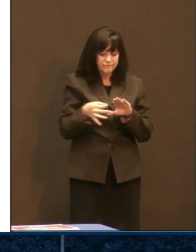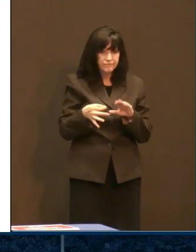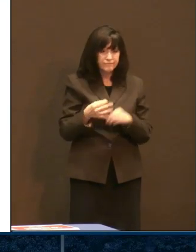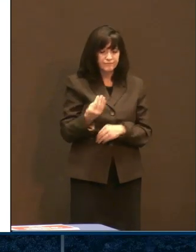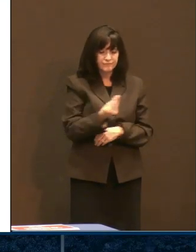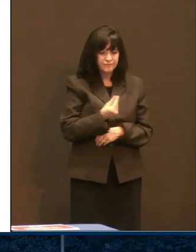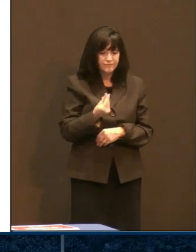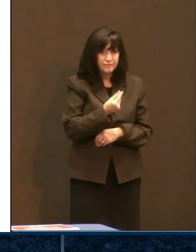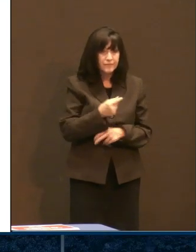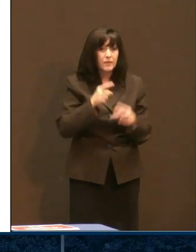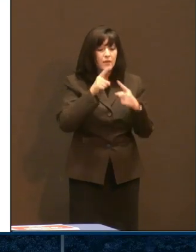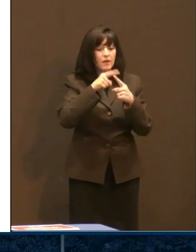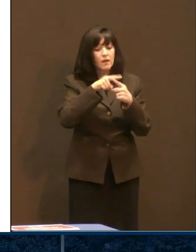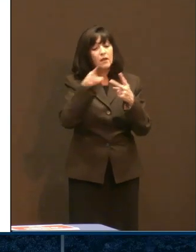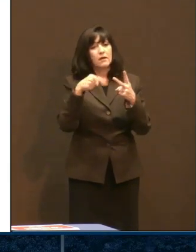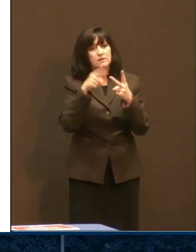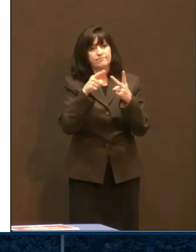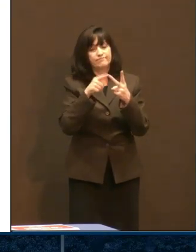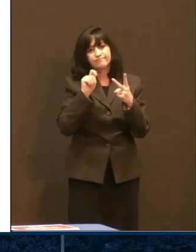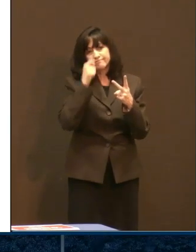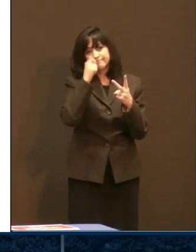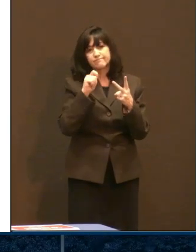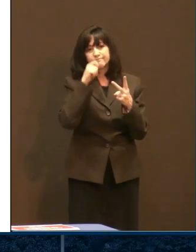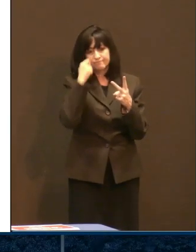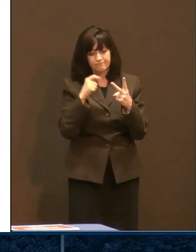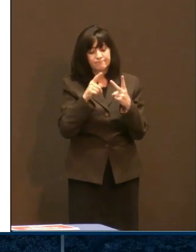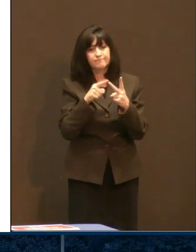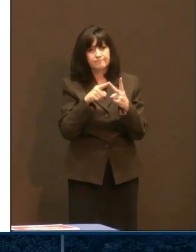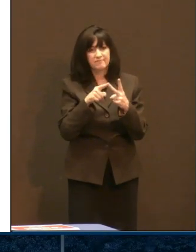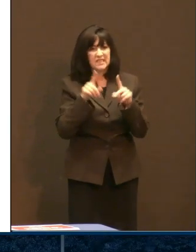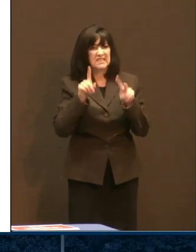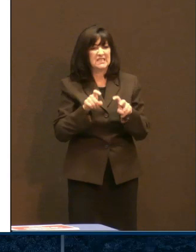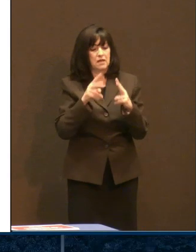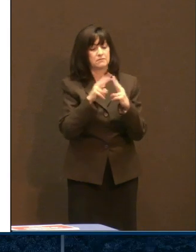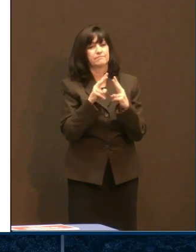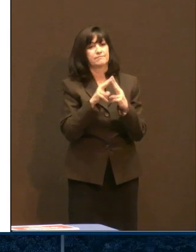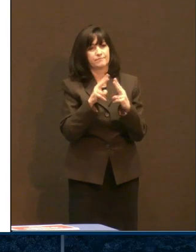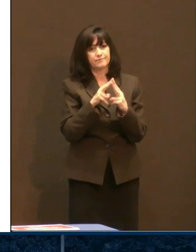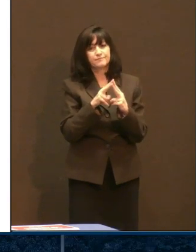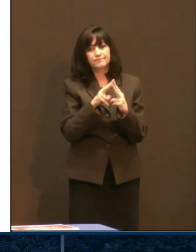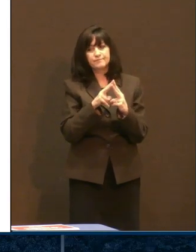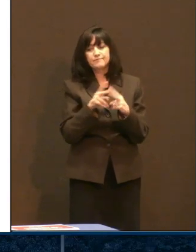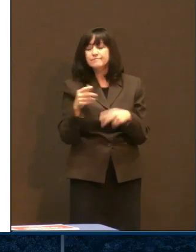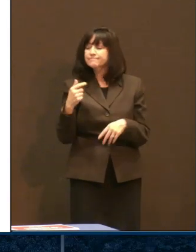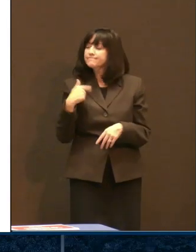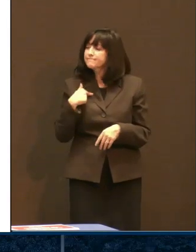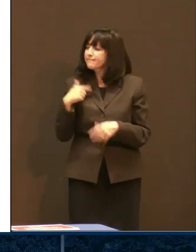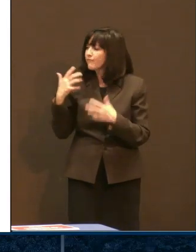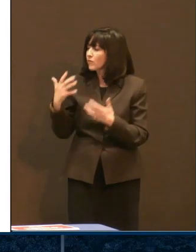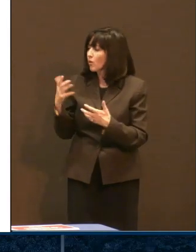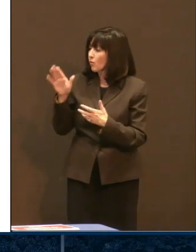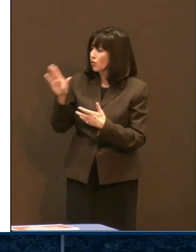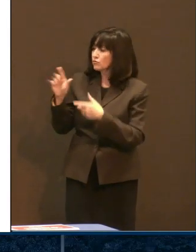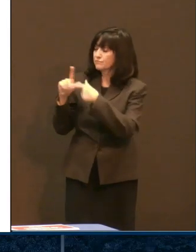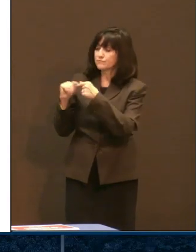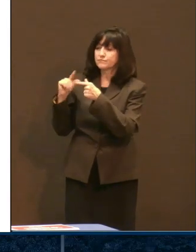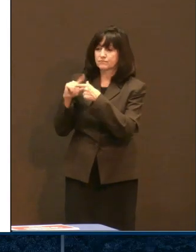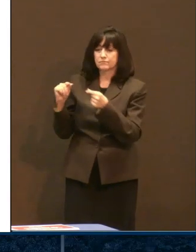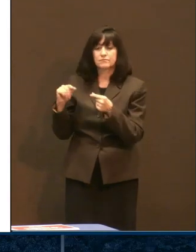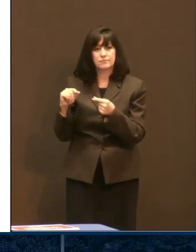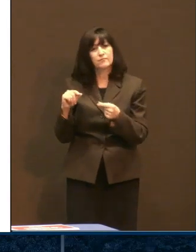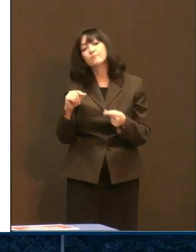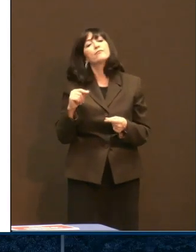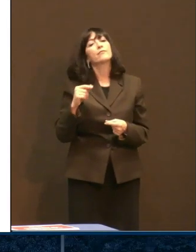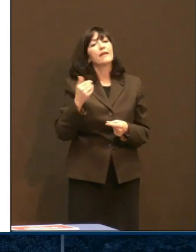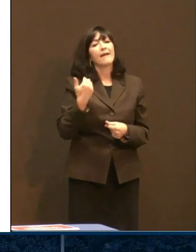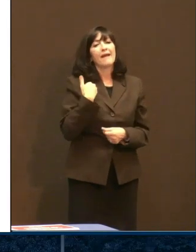test. It's a good point to step in, I think, and that is to make an observation. We have